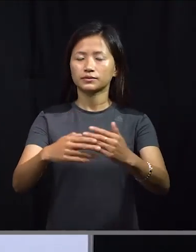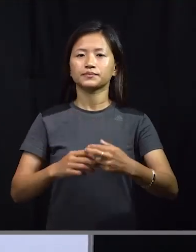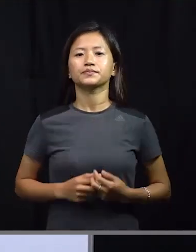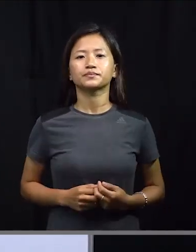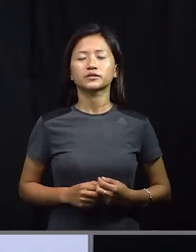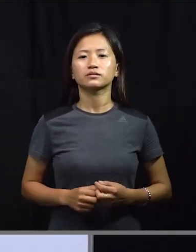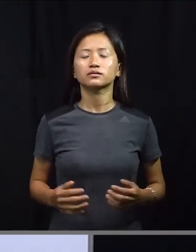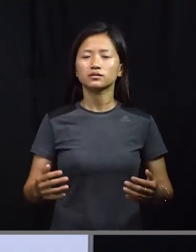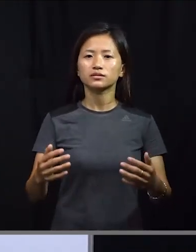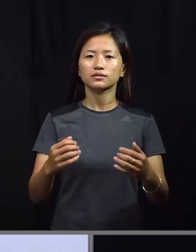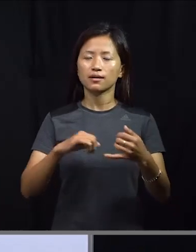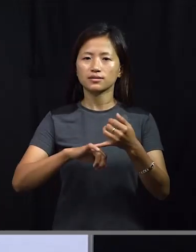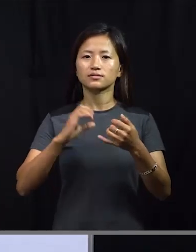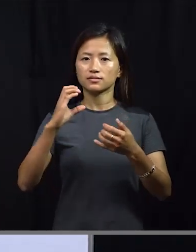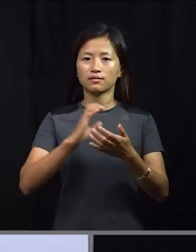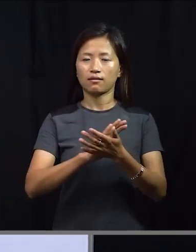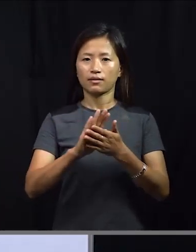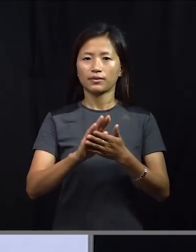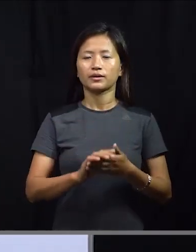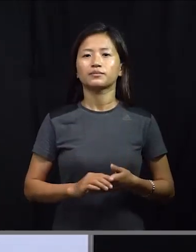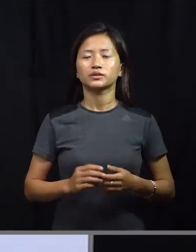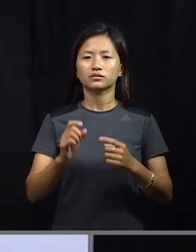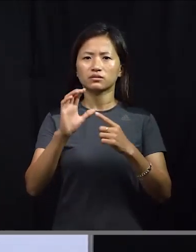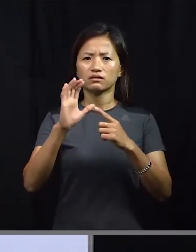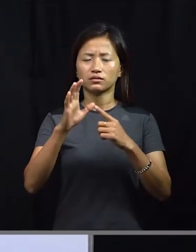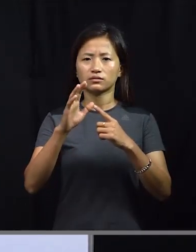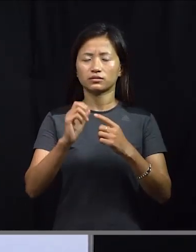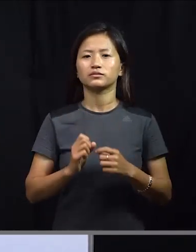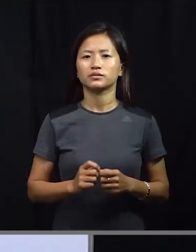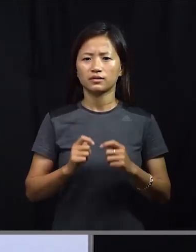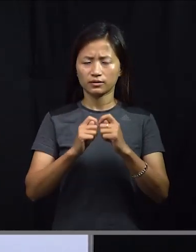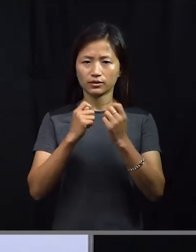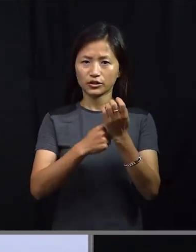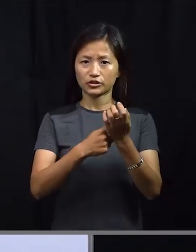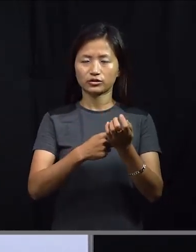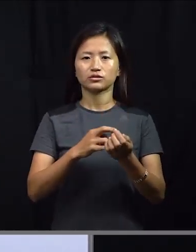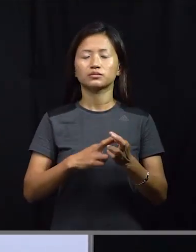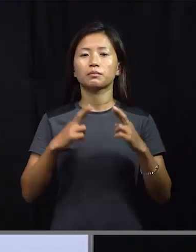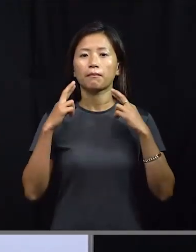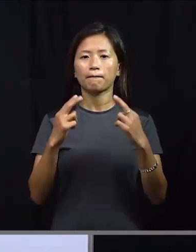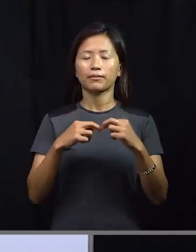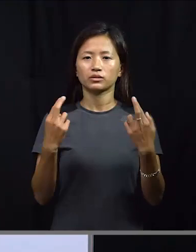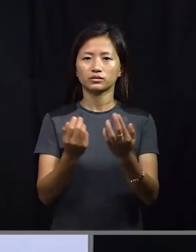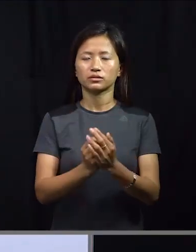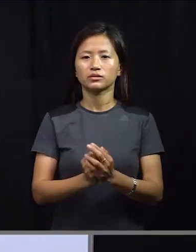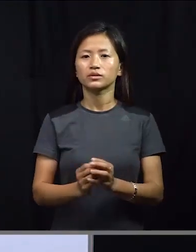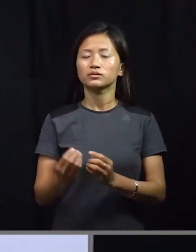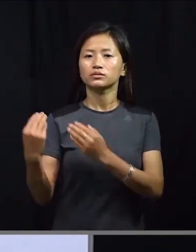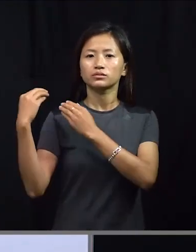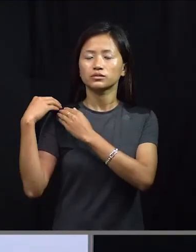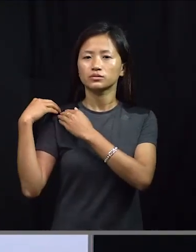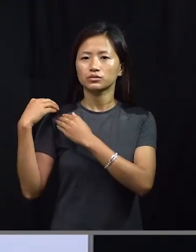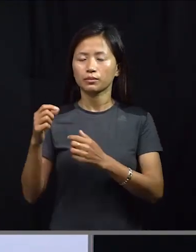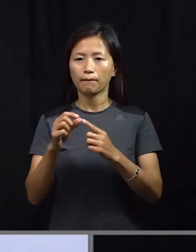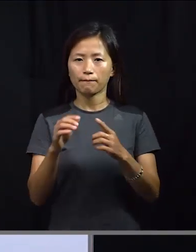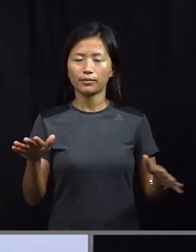a sacrament, which means religious bond, and it also has a religious duty to perform.